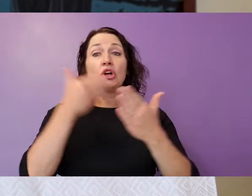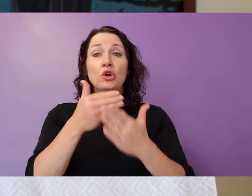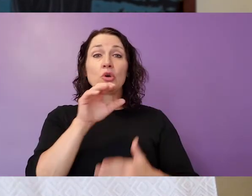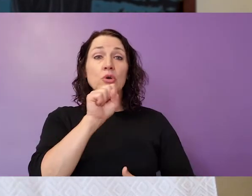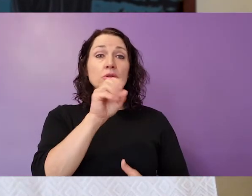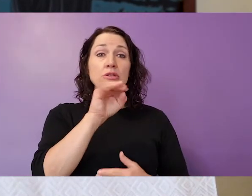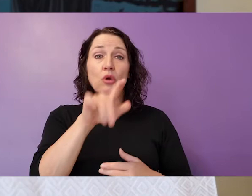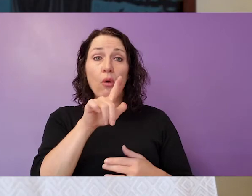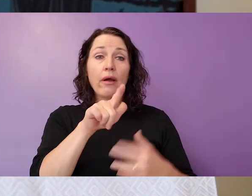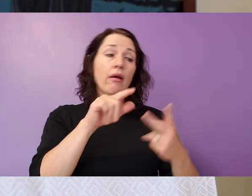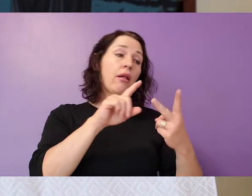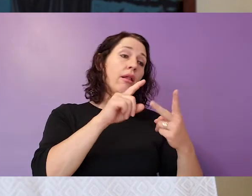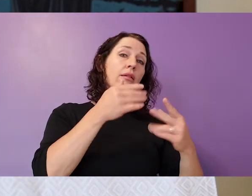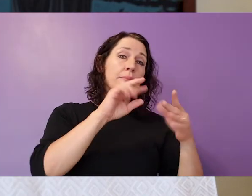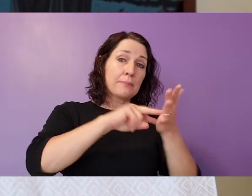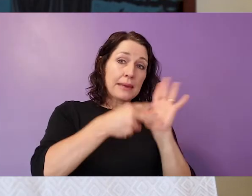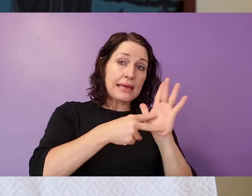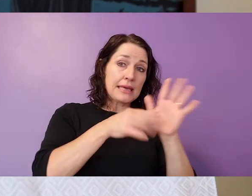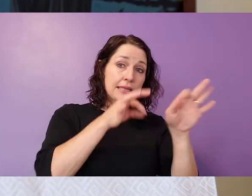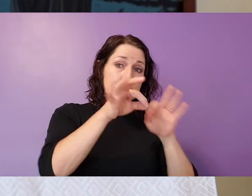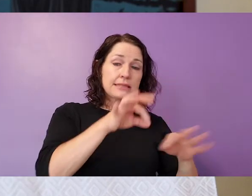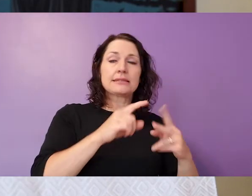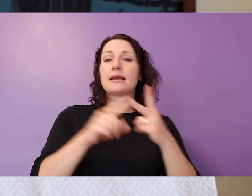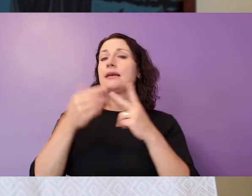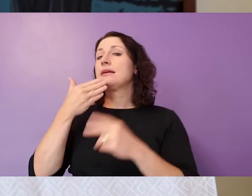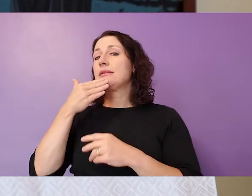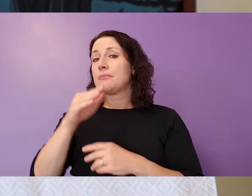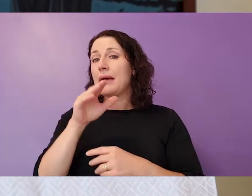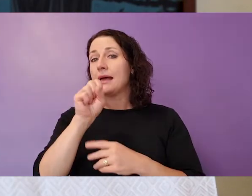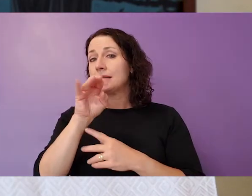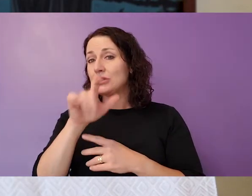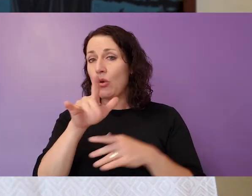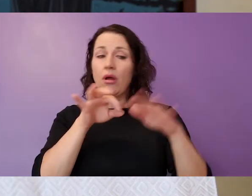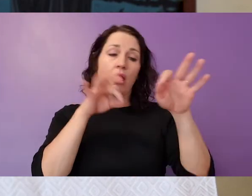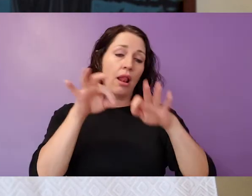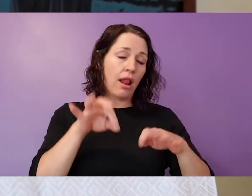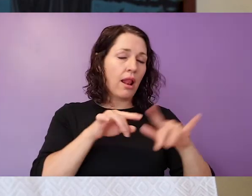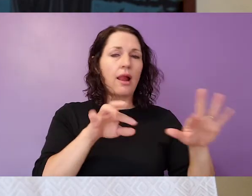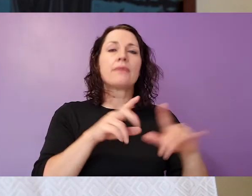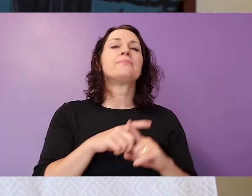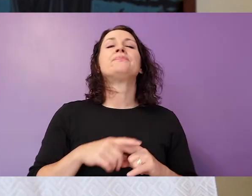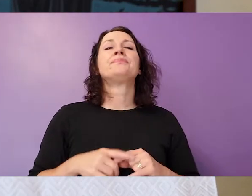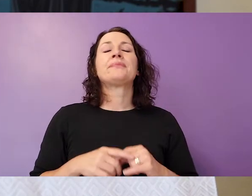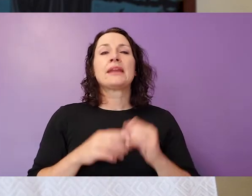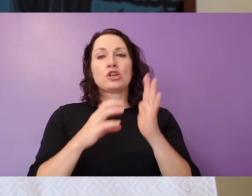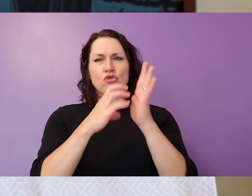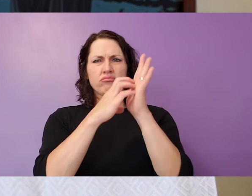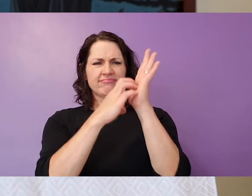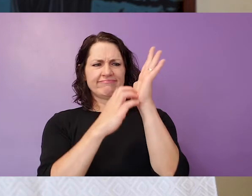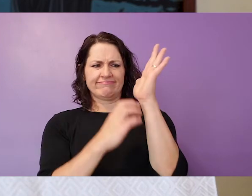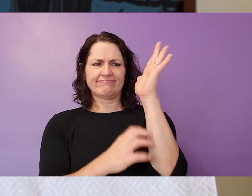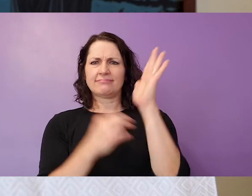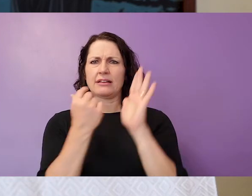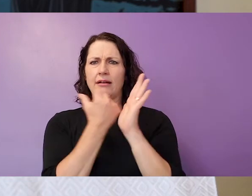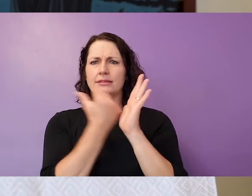what the good soil is, what the bad soil. So after his homily,